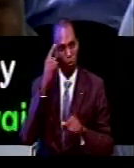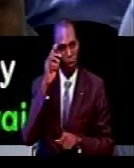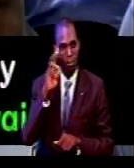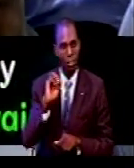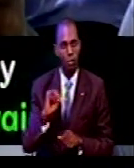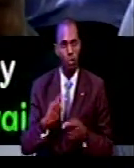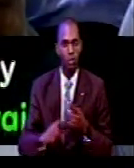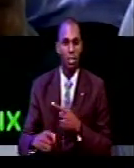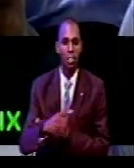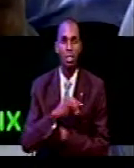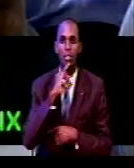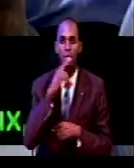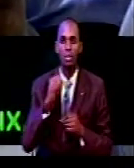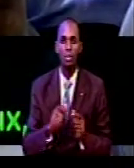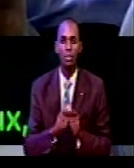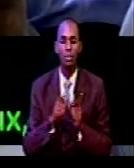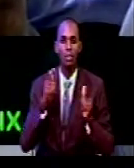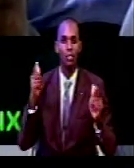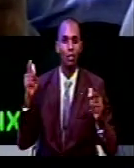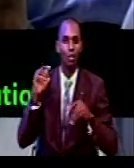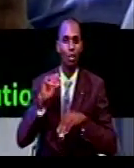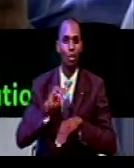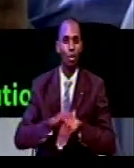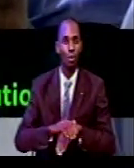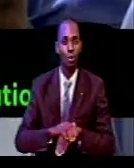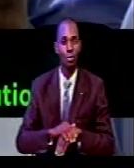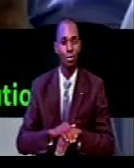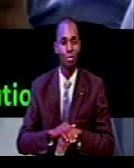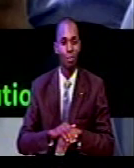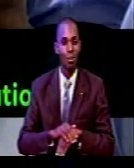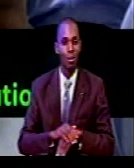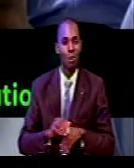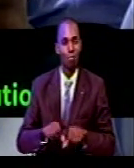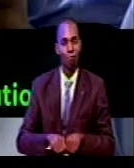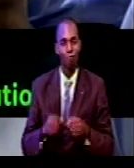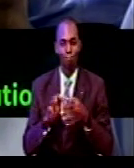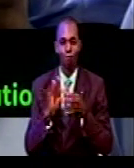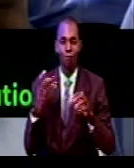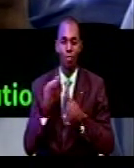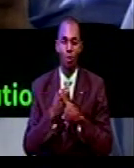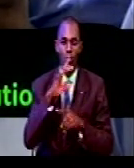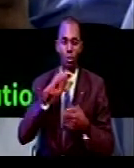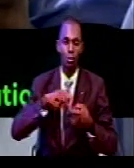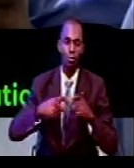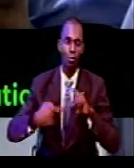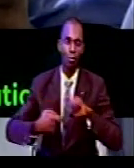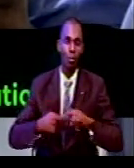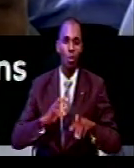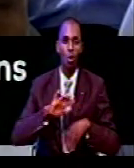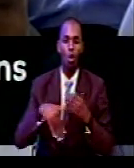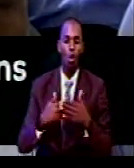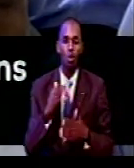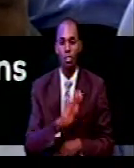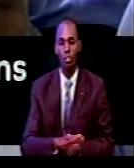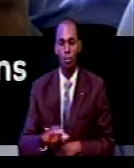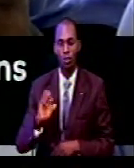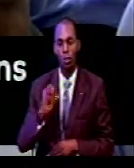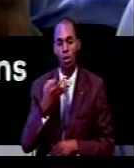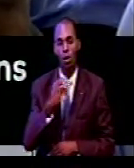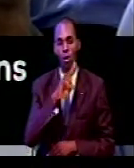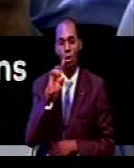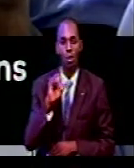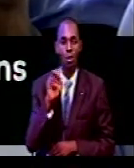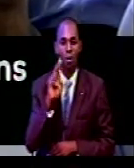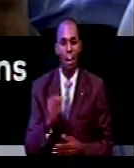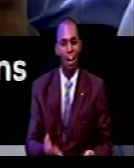I shed on Calvary still avails for them. Today begins emancipation. Break loose